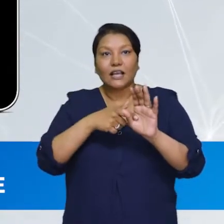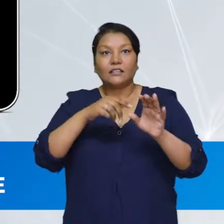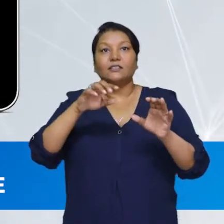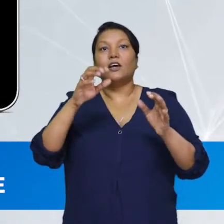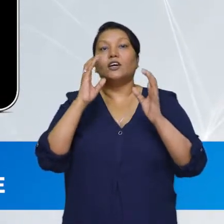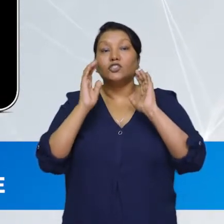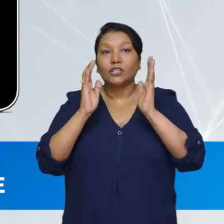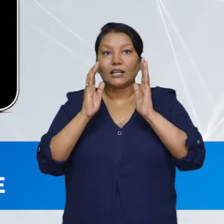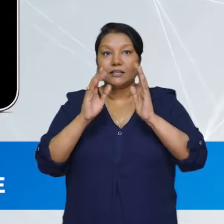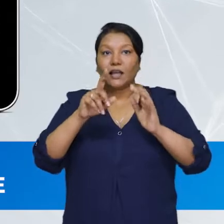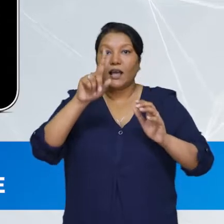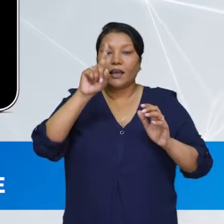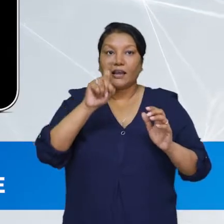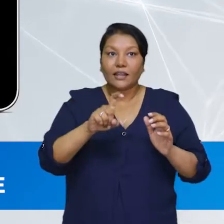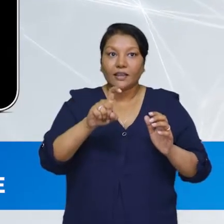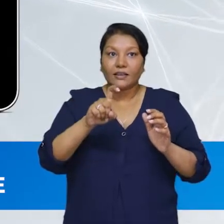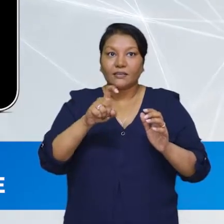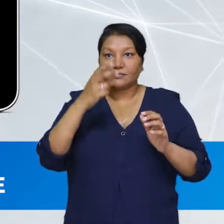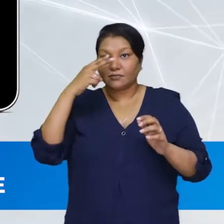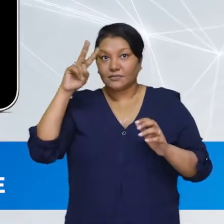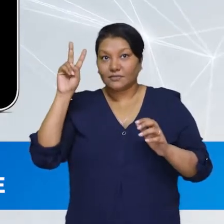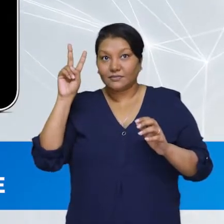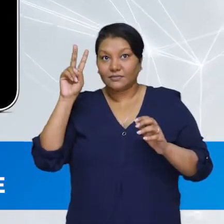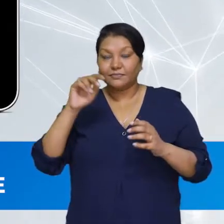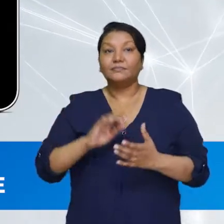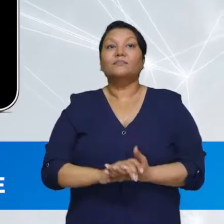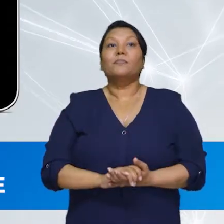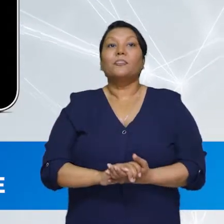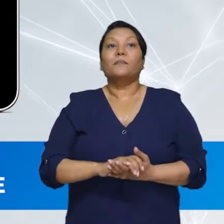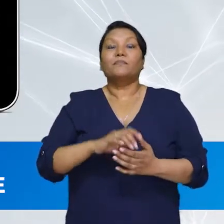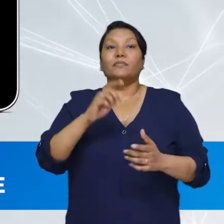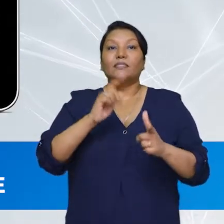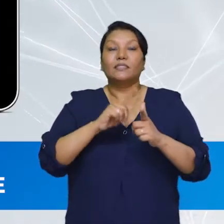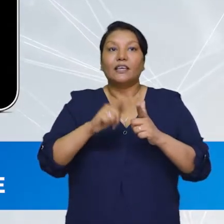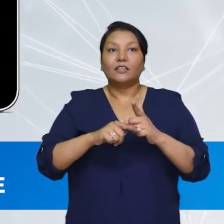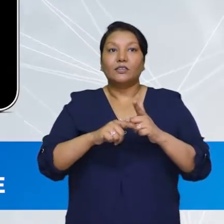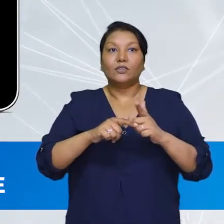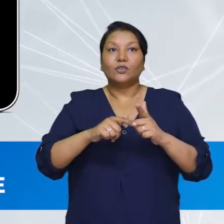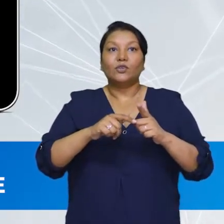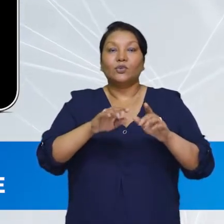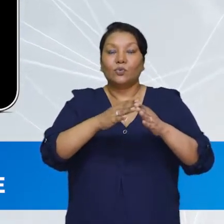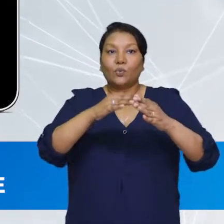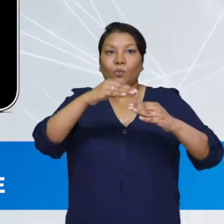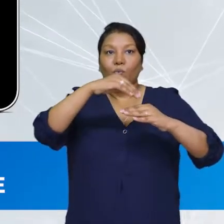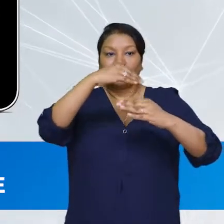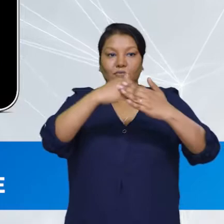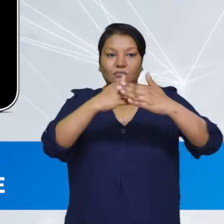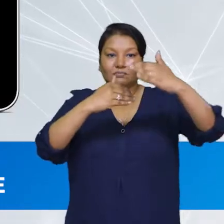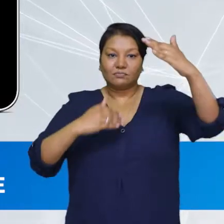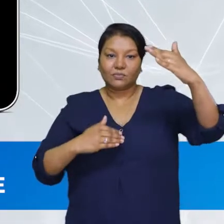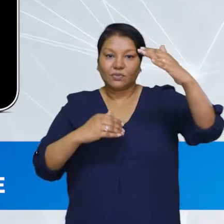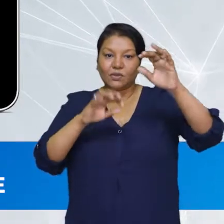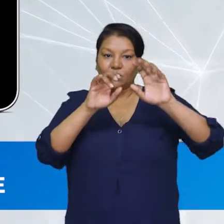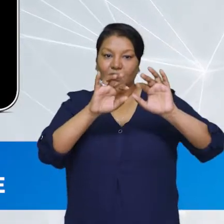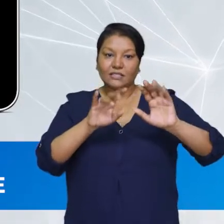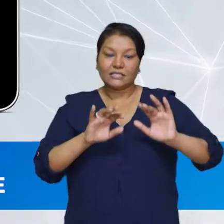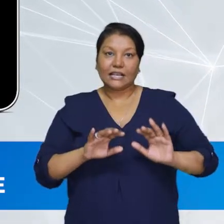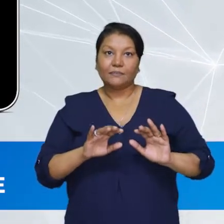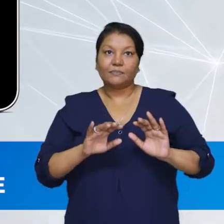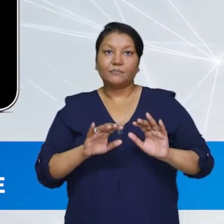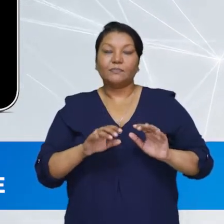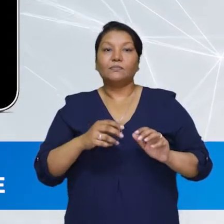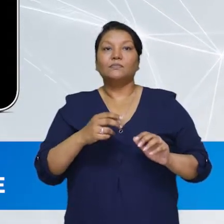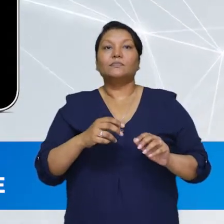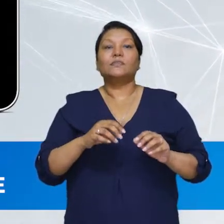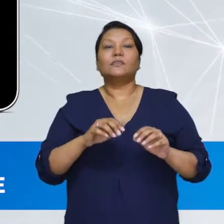To enter the chat, click on the icon that appears like this. The chat panel should open and all